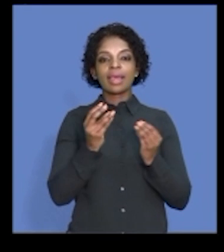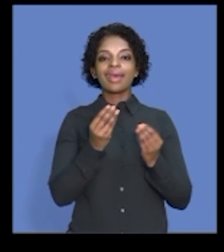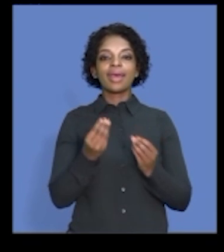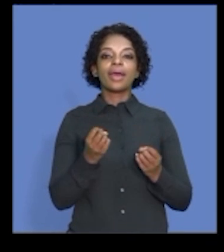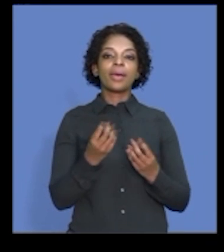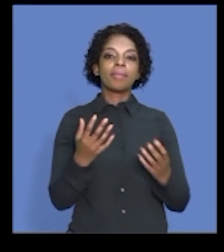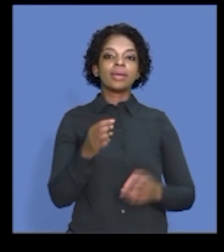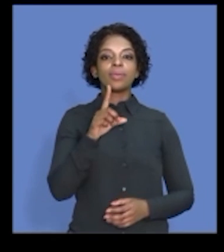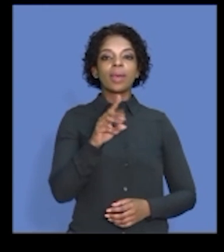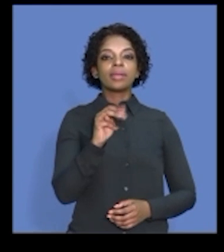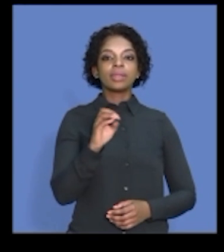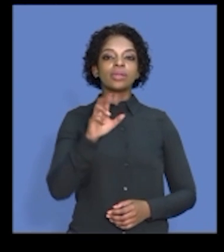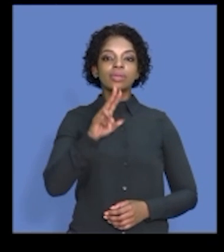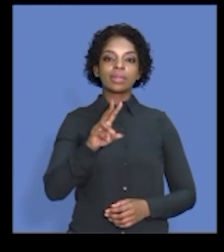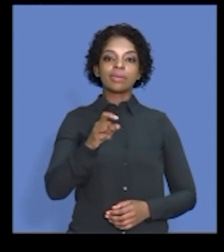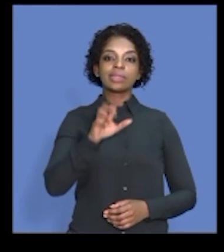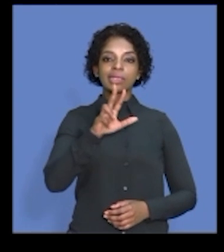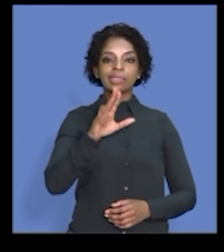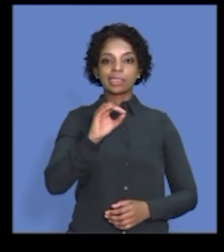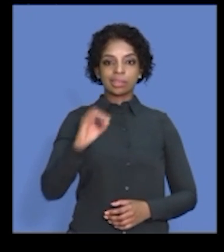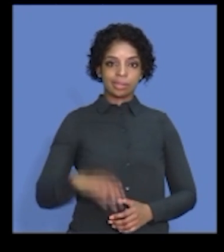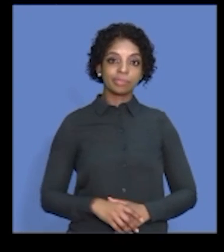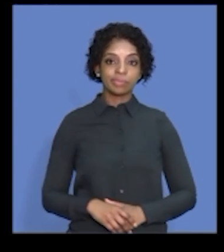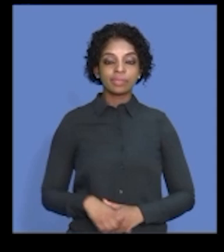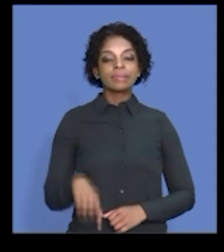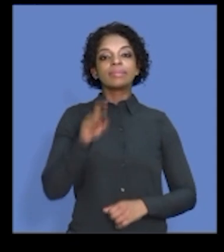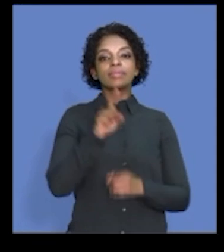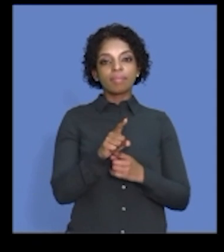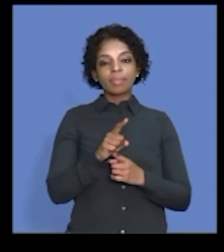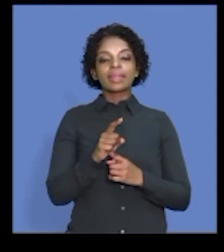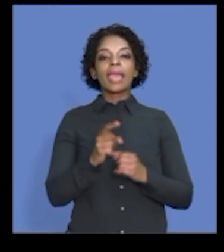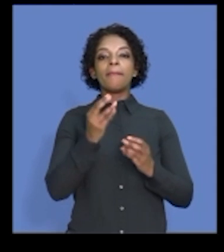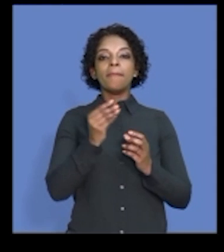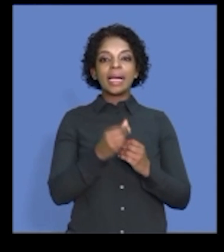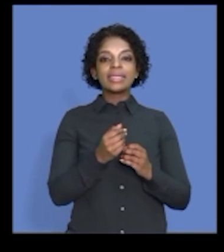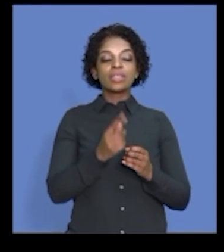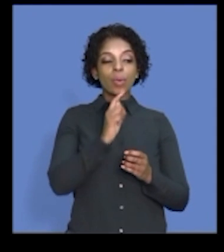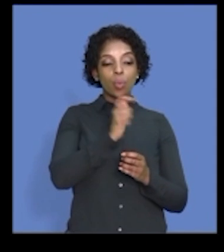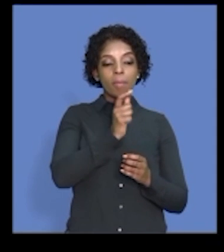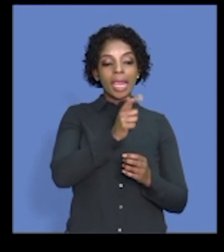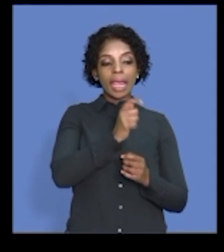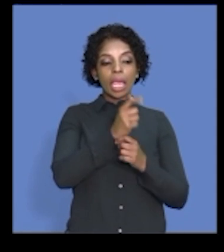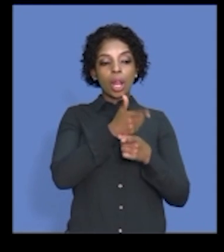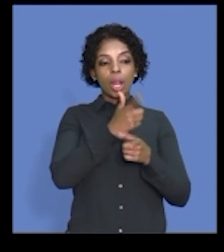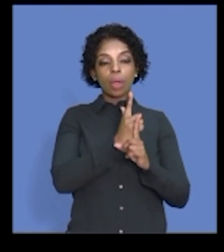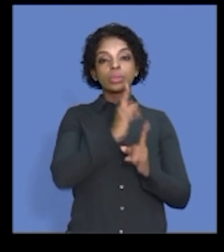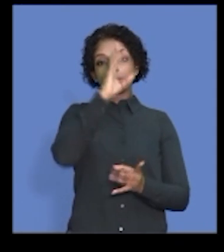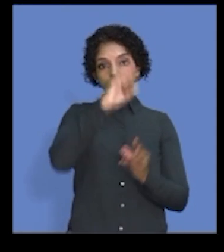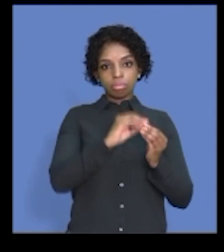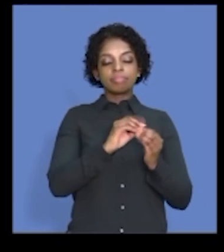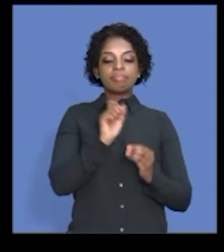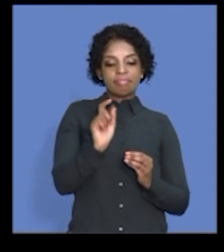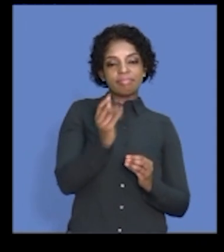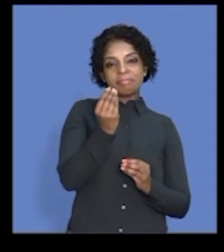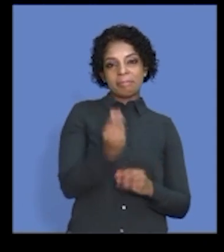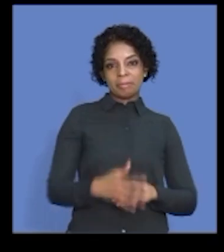1,588,800. That's the closing balance of your loan account. Clearly you can see, there's my closing